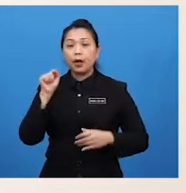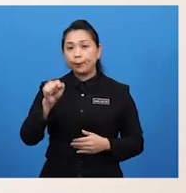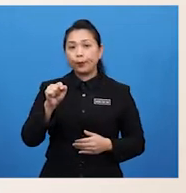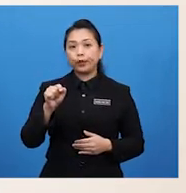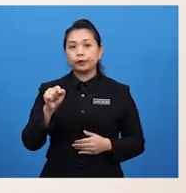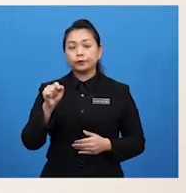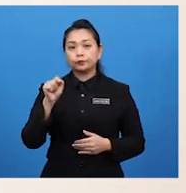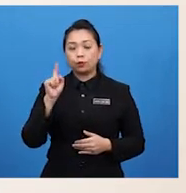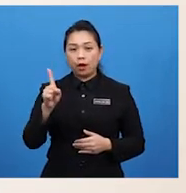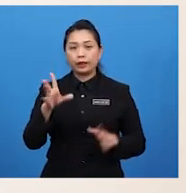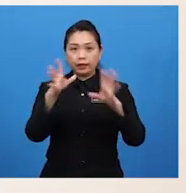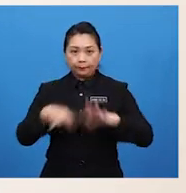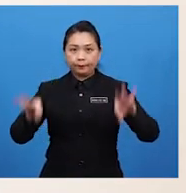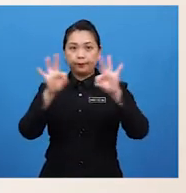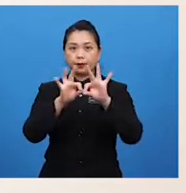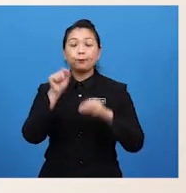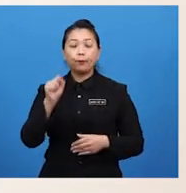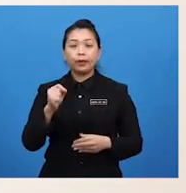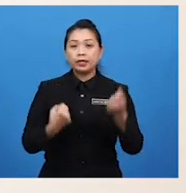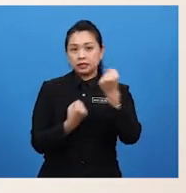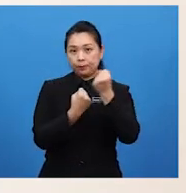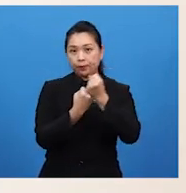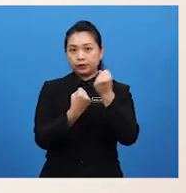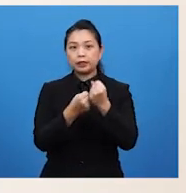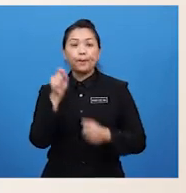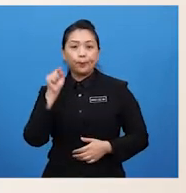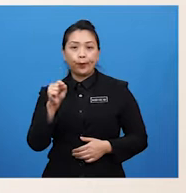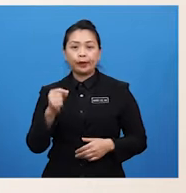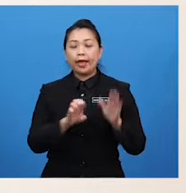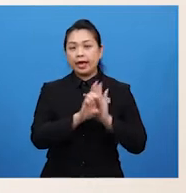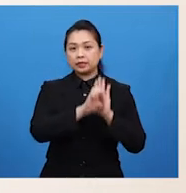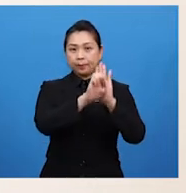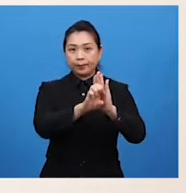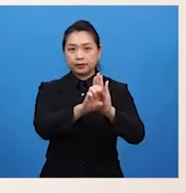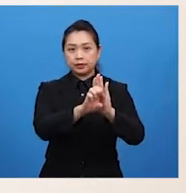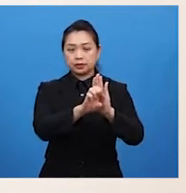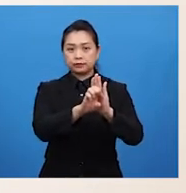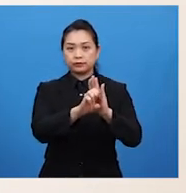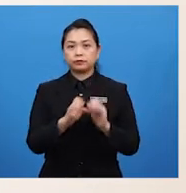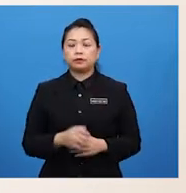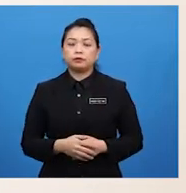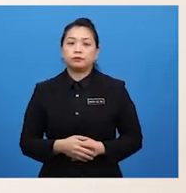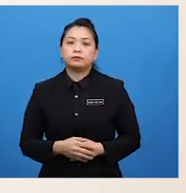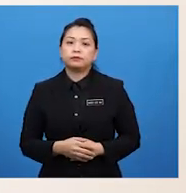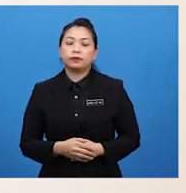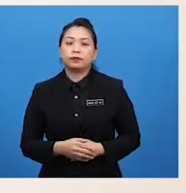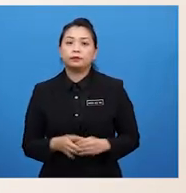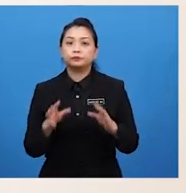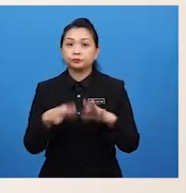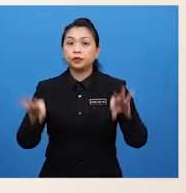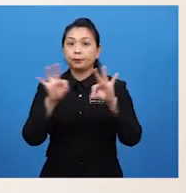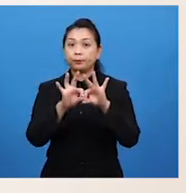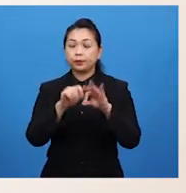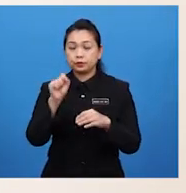point 1, main point, supporting point, examples with tie-ups, point 2, main